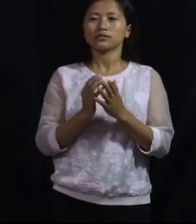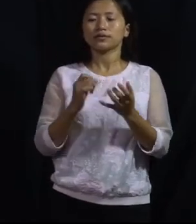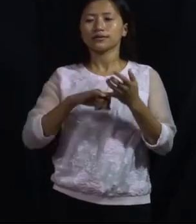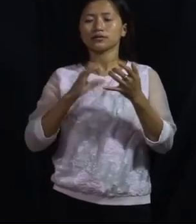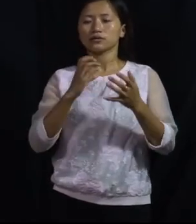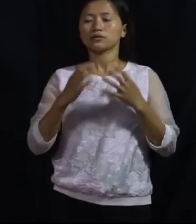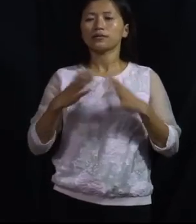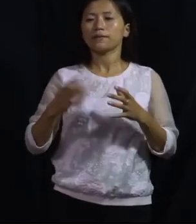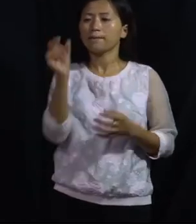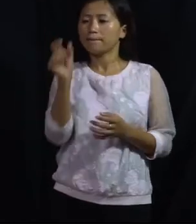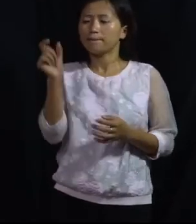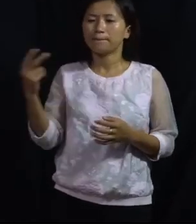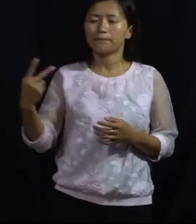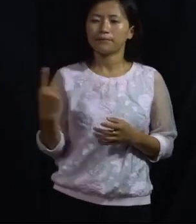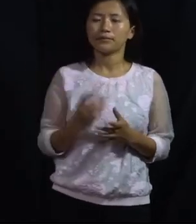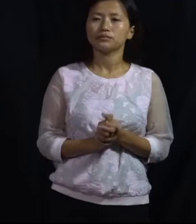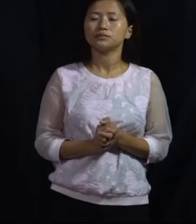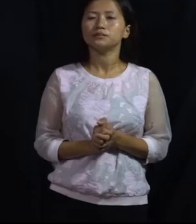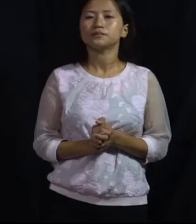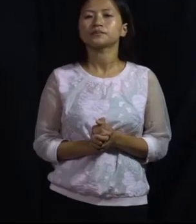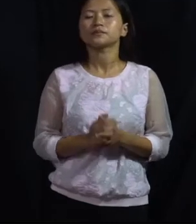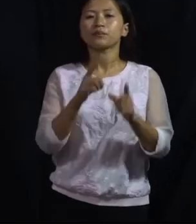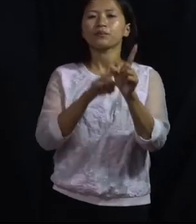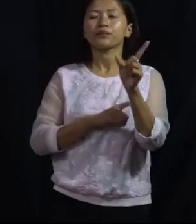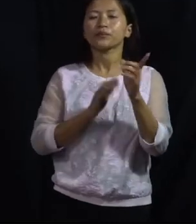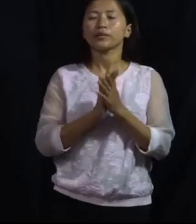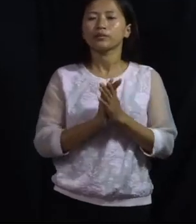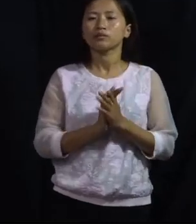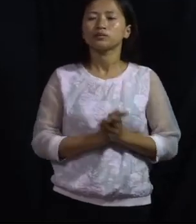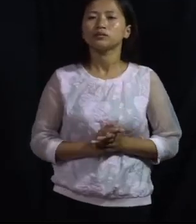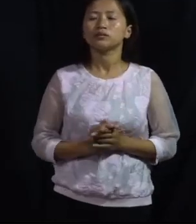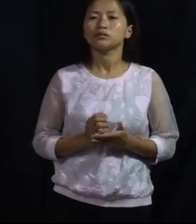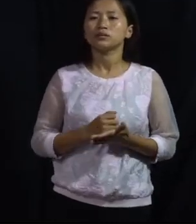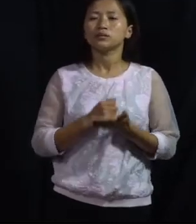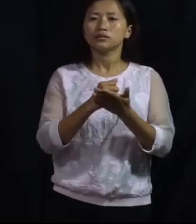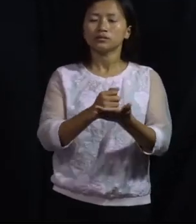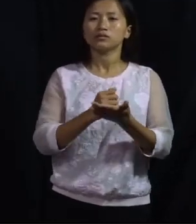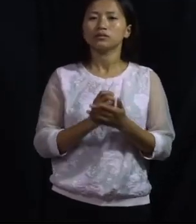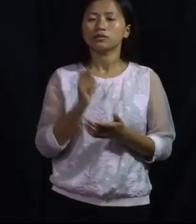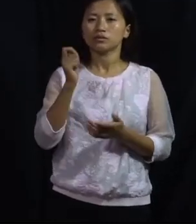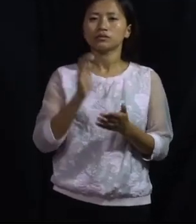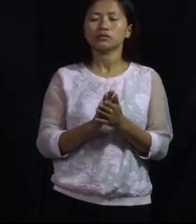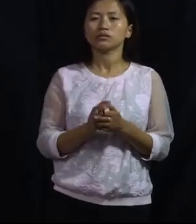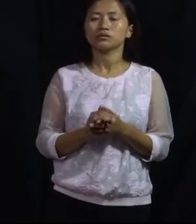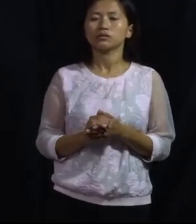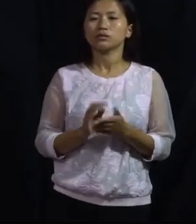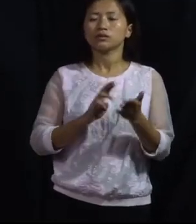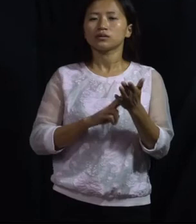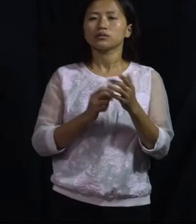partner, gaining partner, Y. That I'll show you in the working notes.